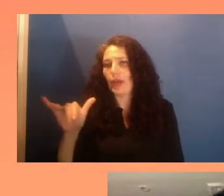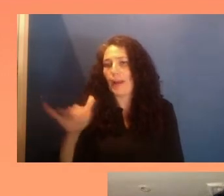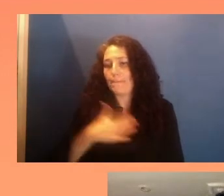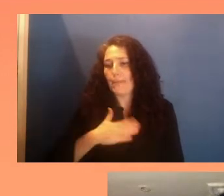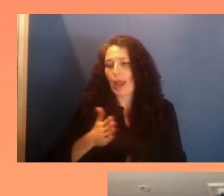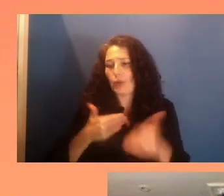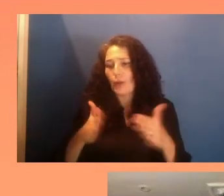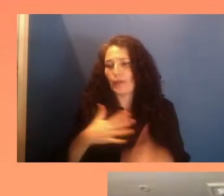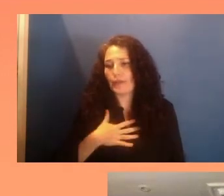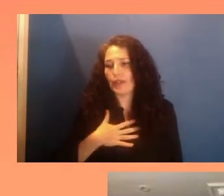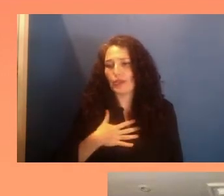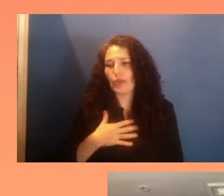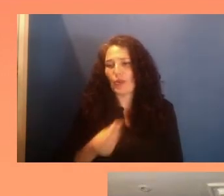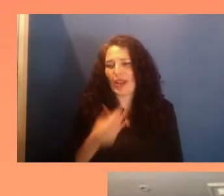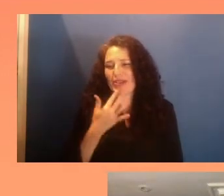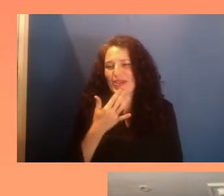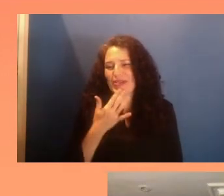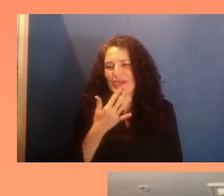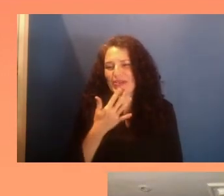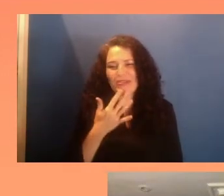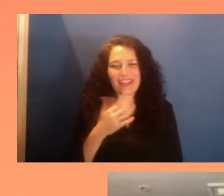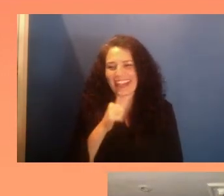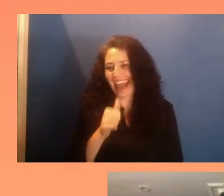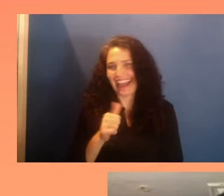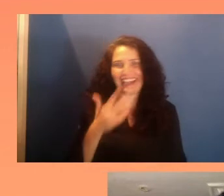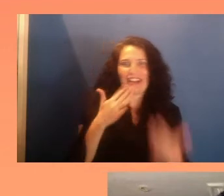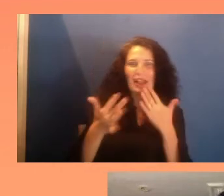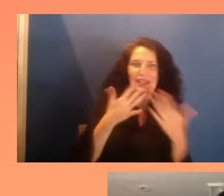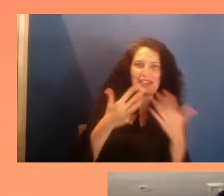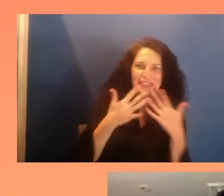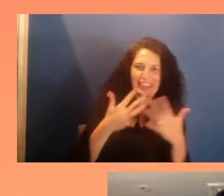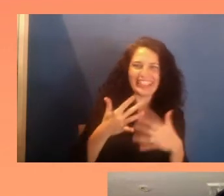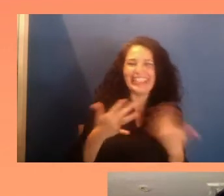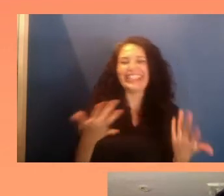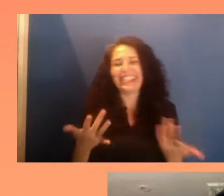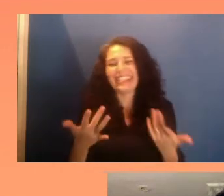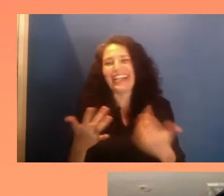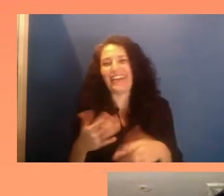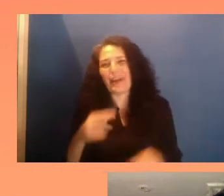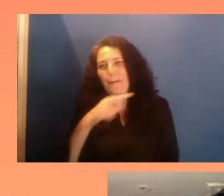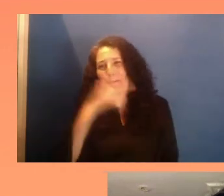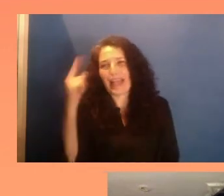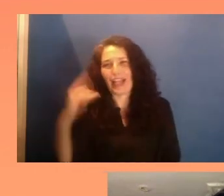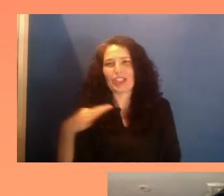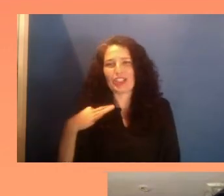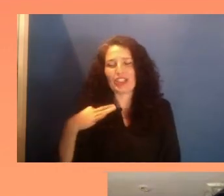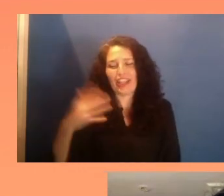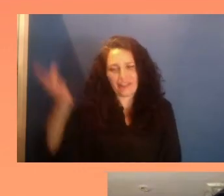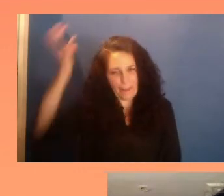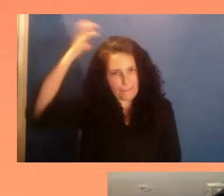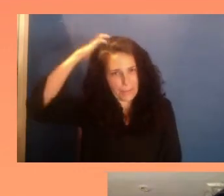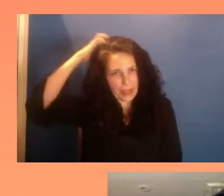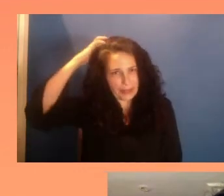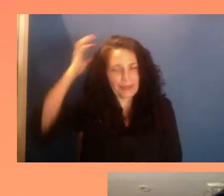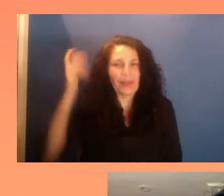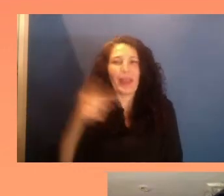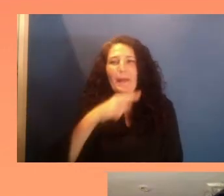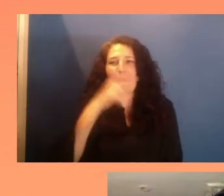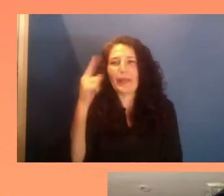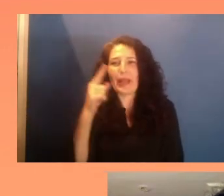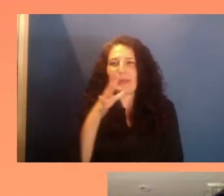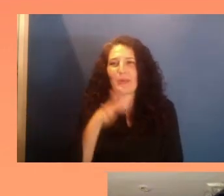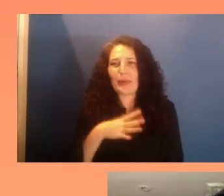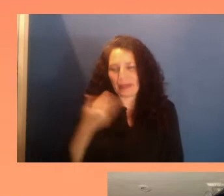as Marjon's, wearing a black shirt and a bun on my head. I am black, a black